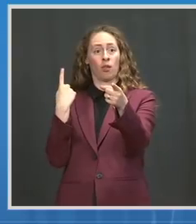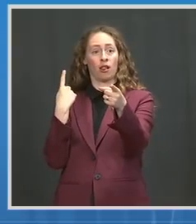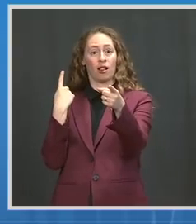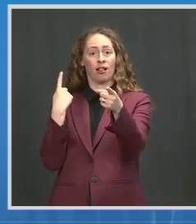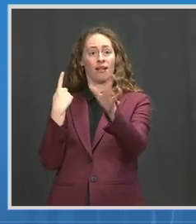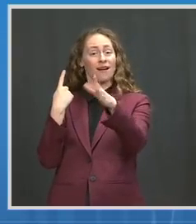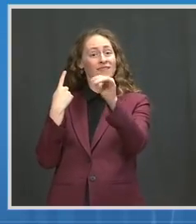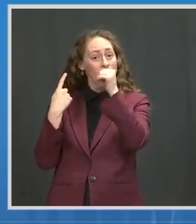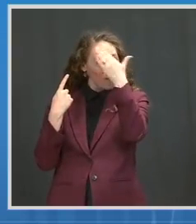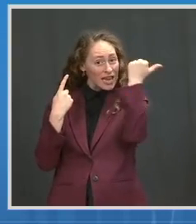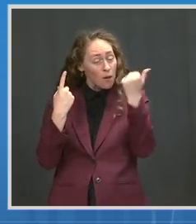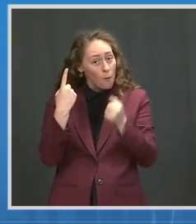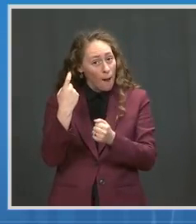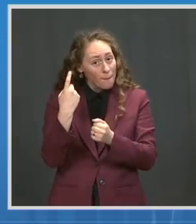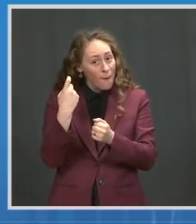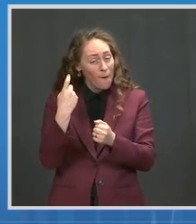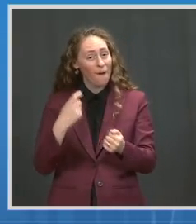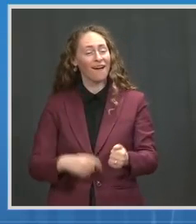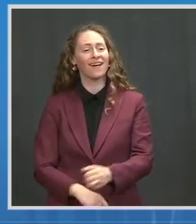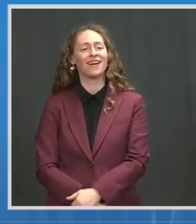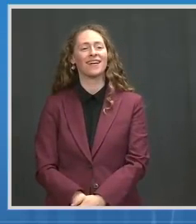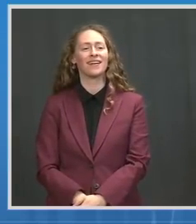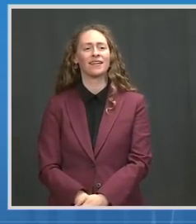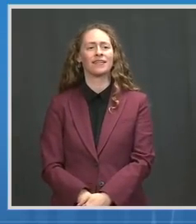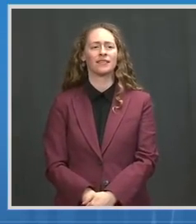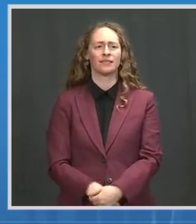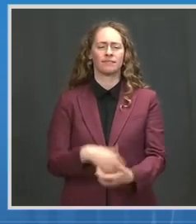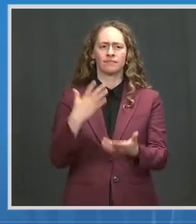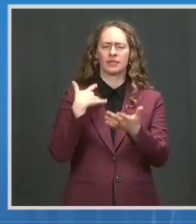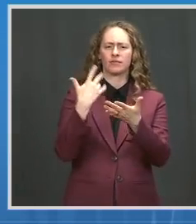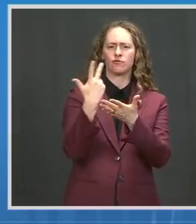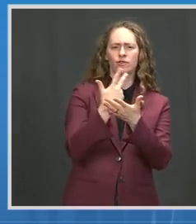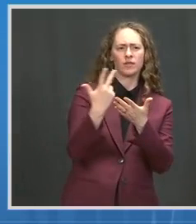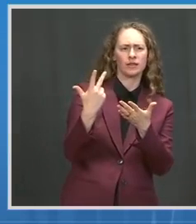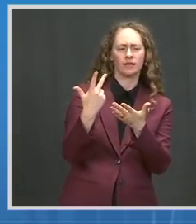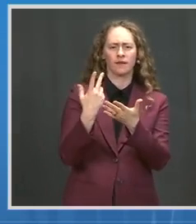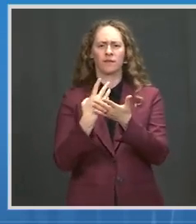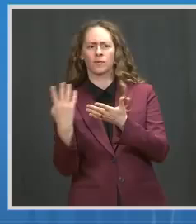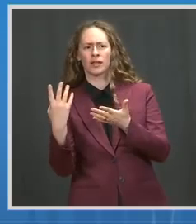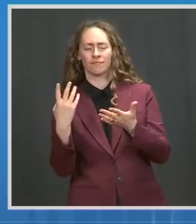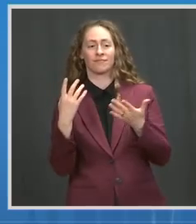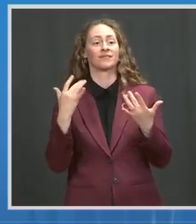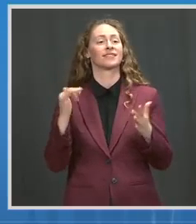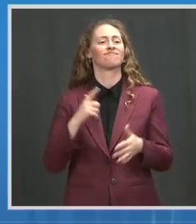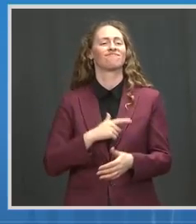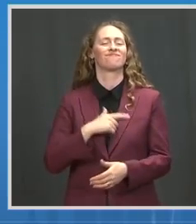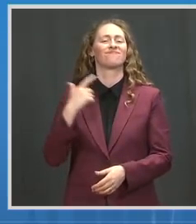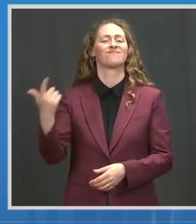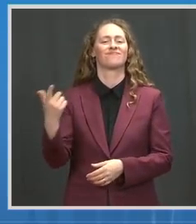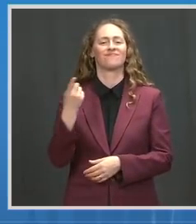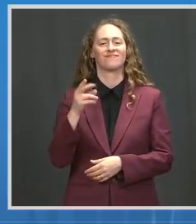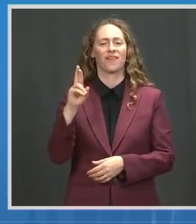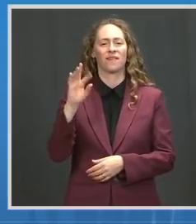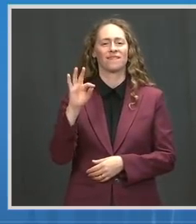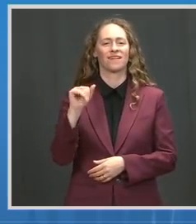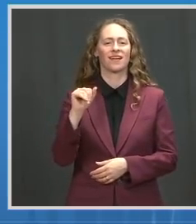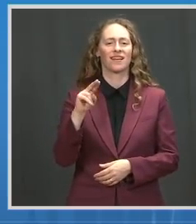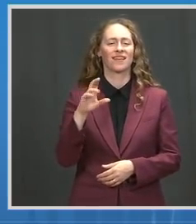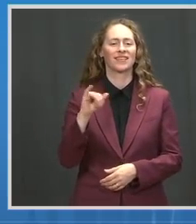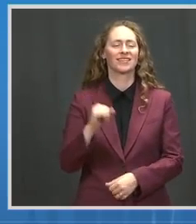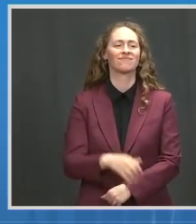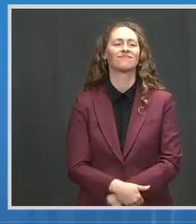get your second, either 3 or 4 weeks later. I'll stop here and turn things over to Dr. Fauci. Thank you very